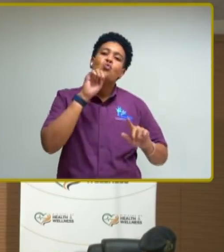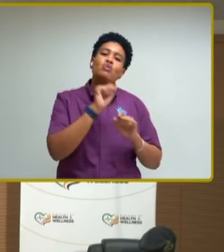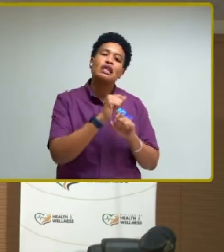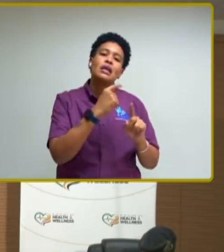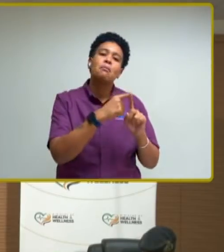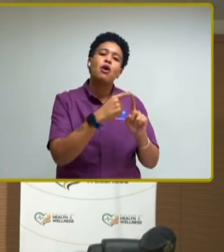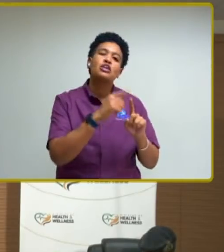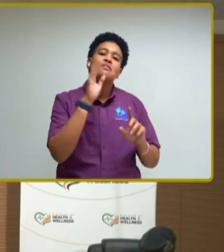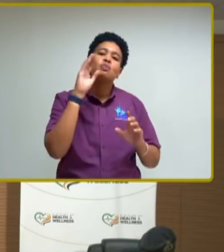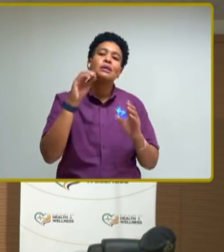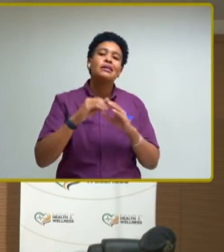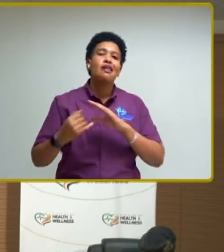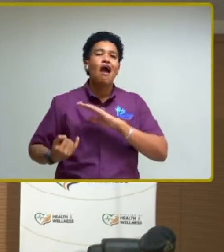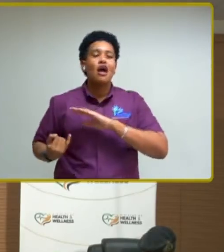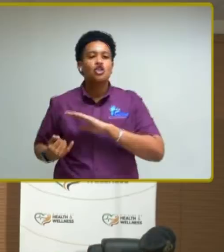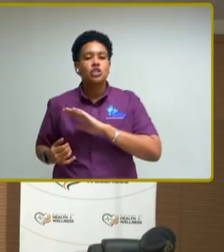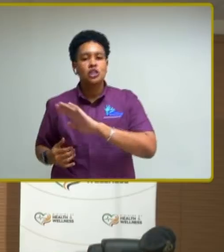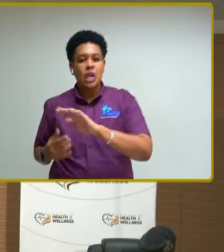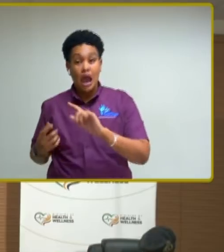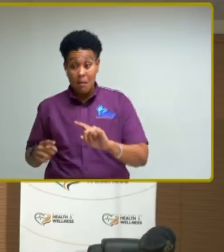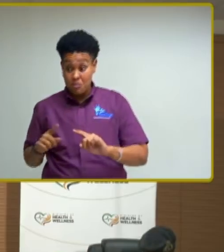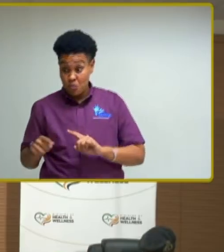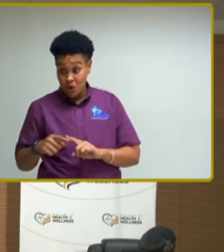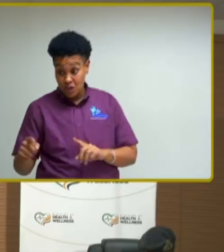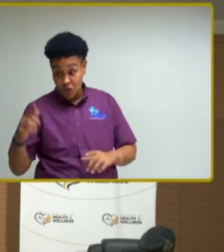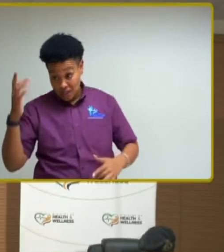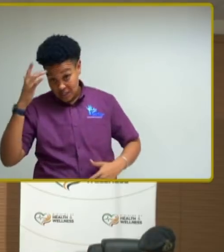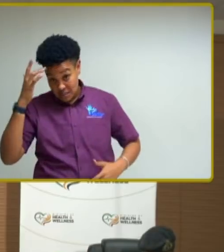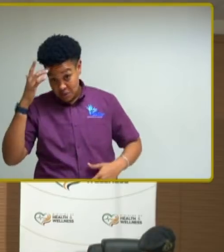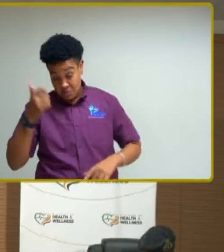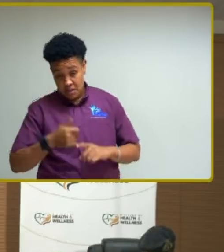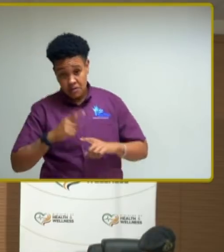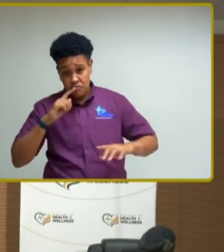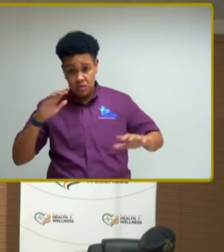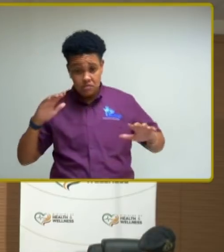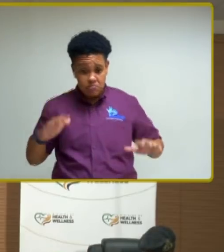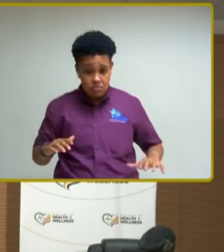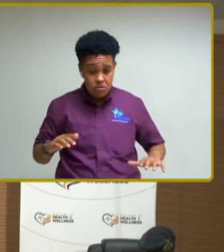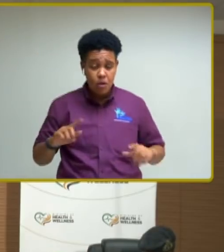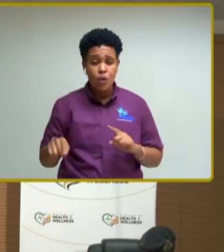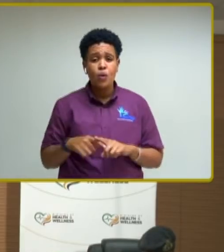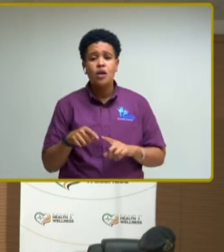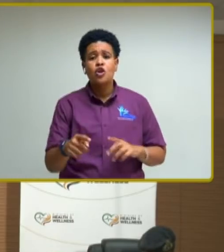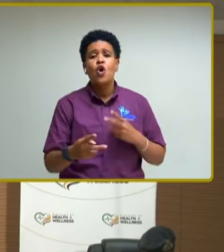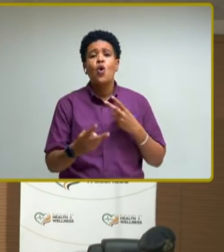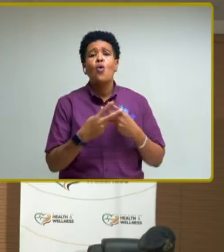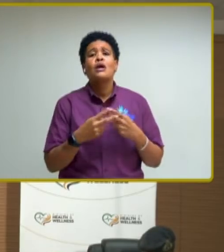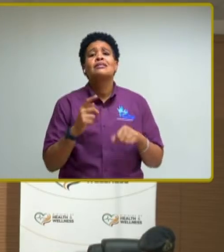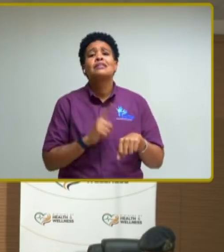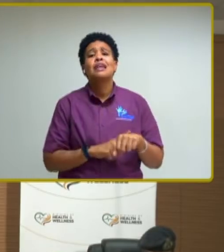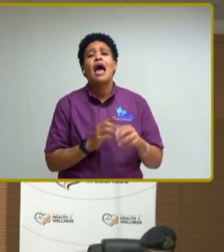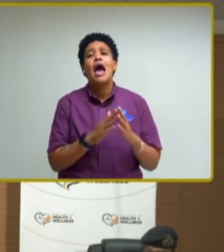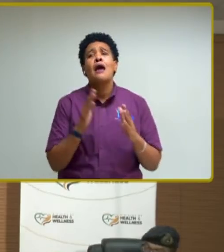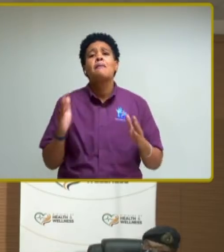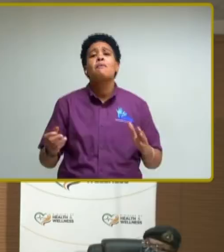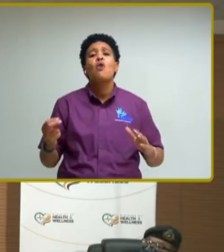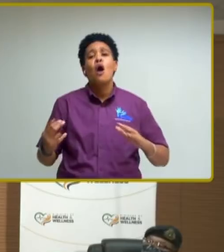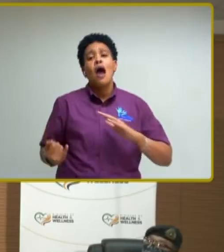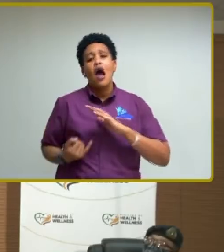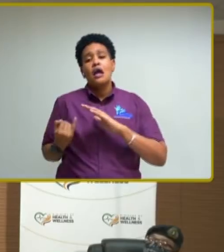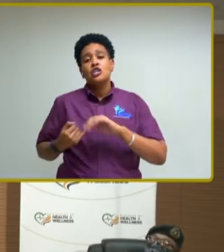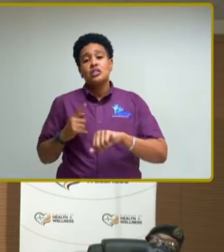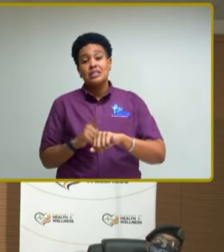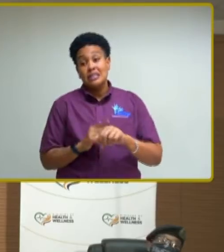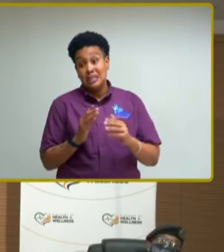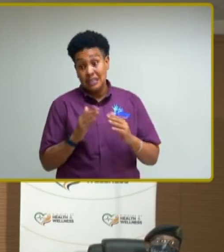then you would be in isolation. Once your symptoms have settled, once your quarantine period or isolation